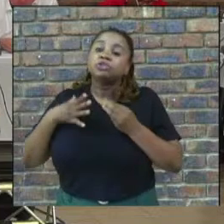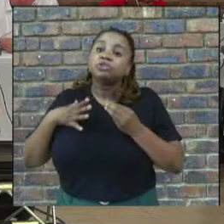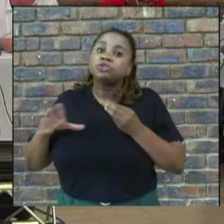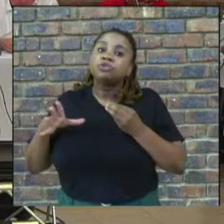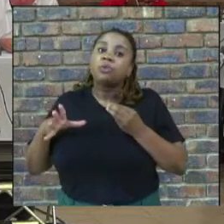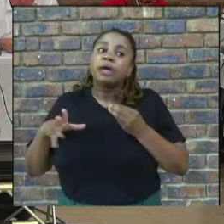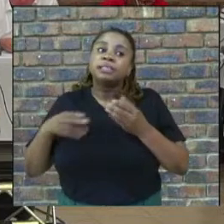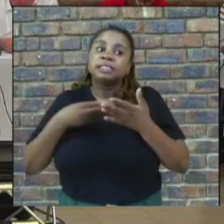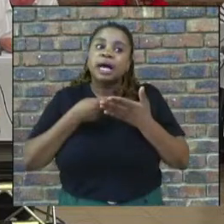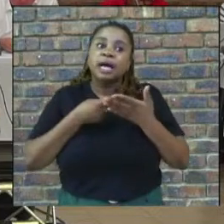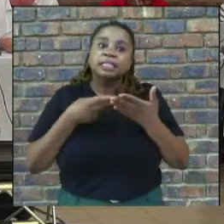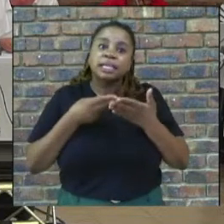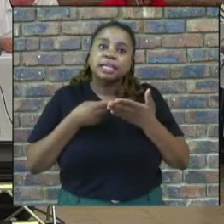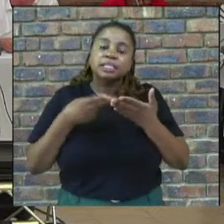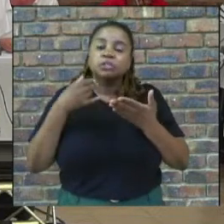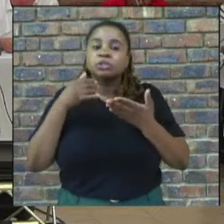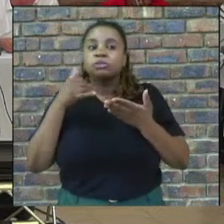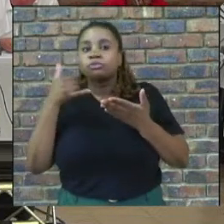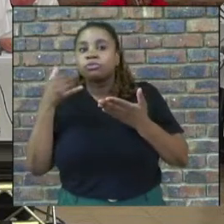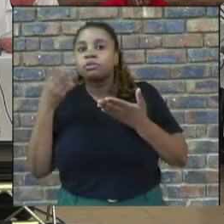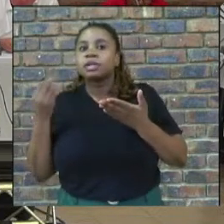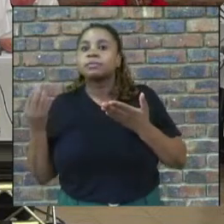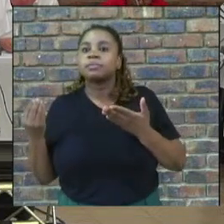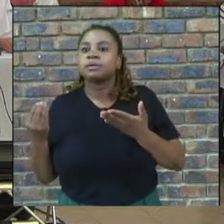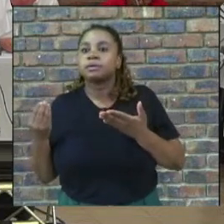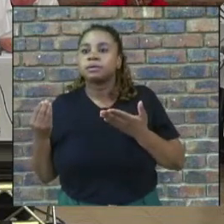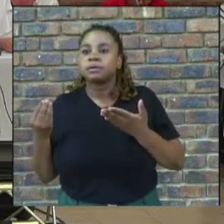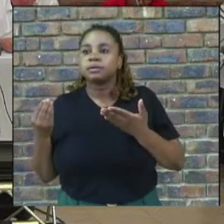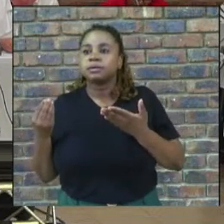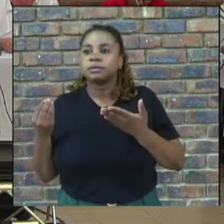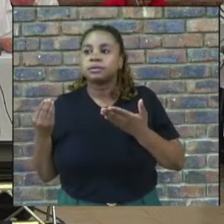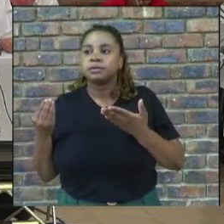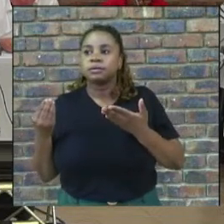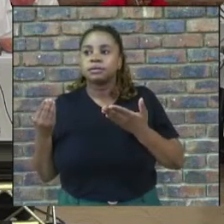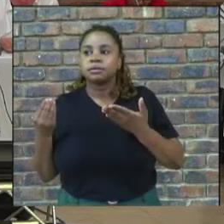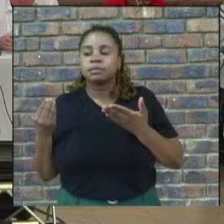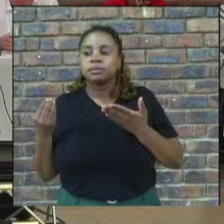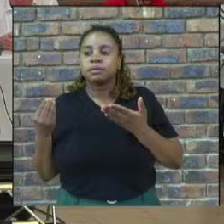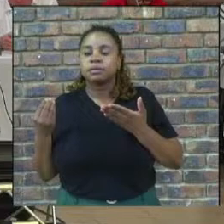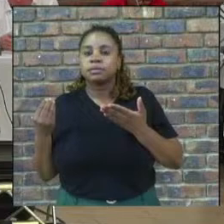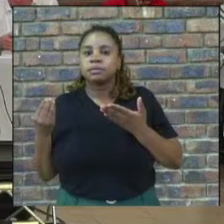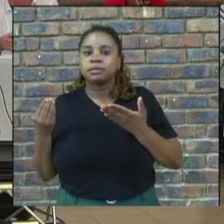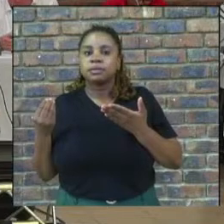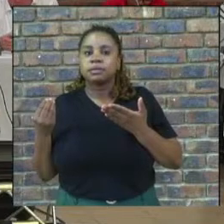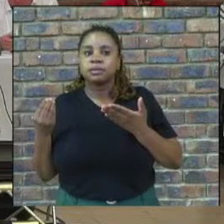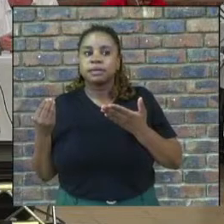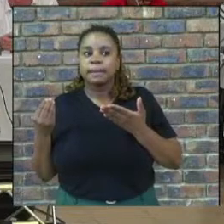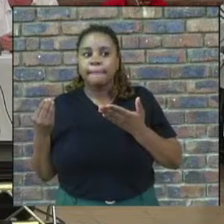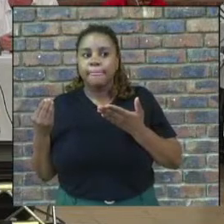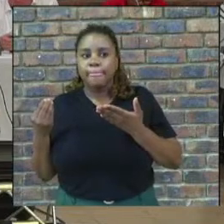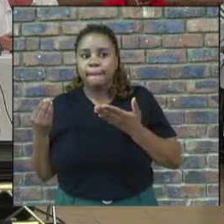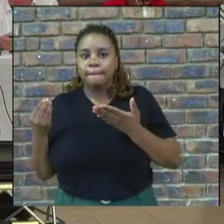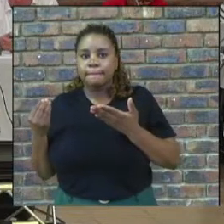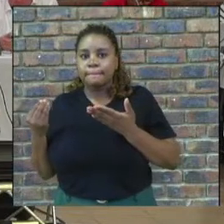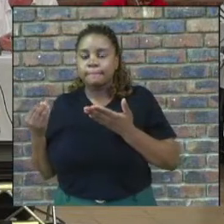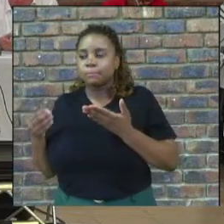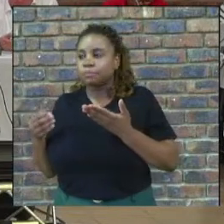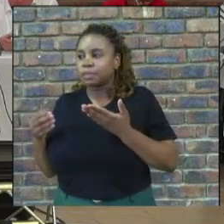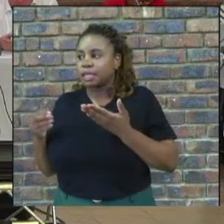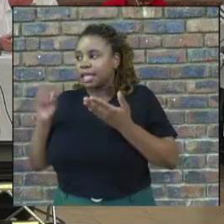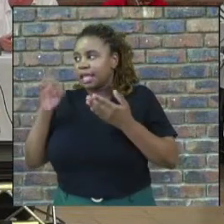Orifa address or phone number, if you have issues that you want to raise, you'll raise us with us.